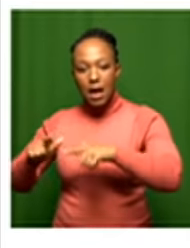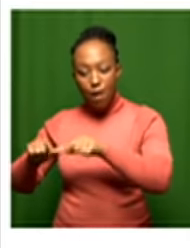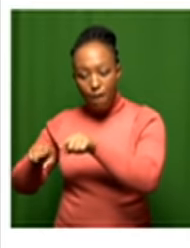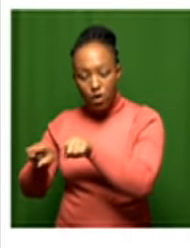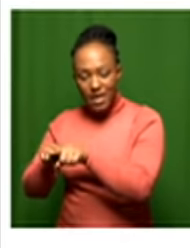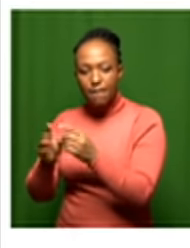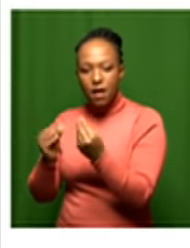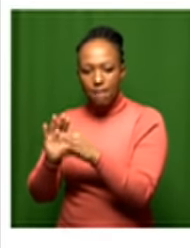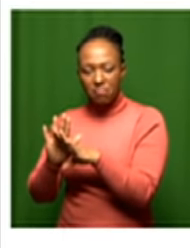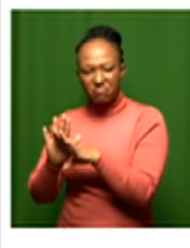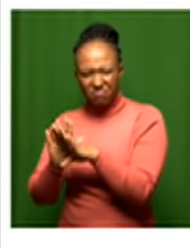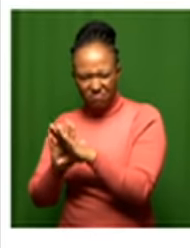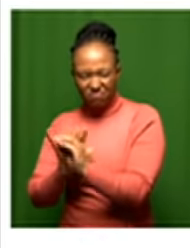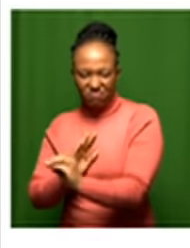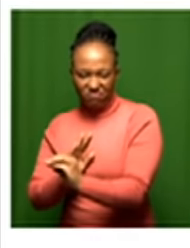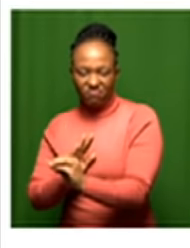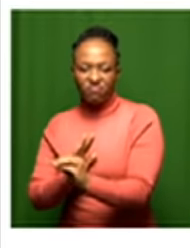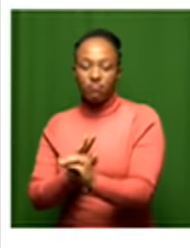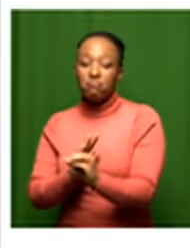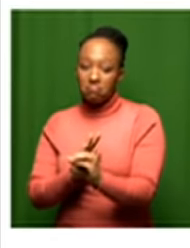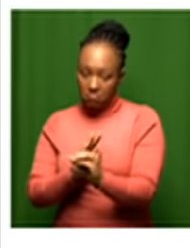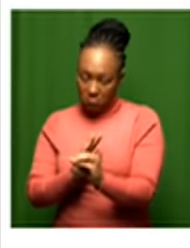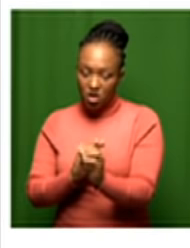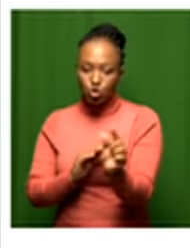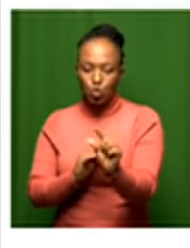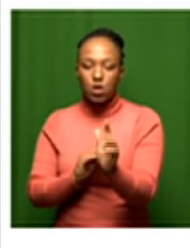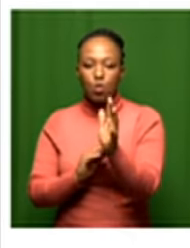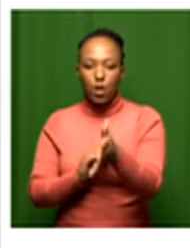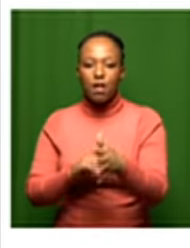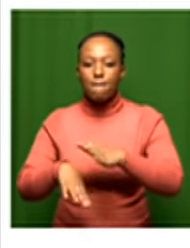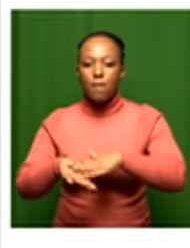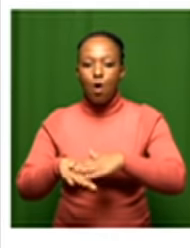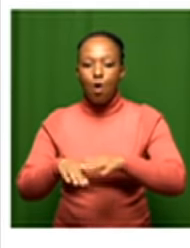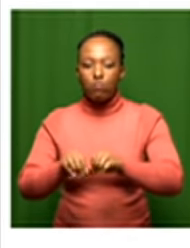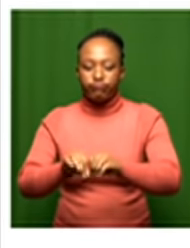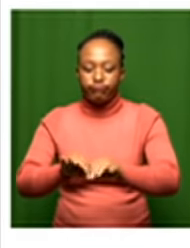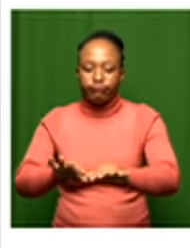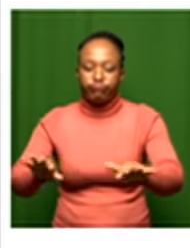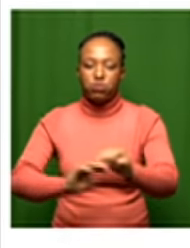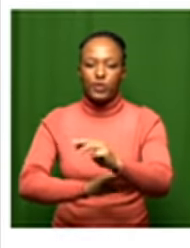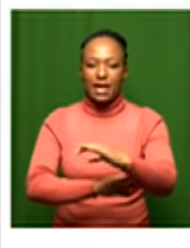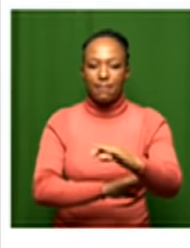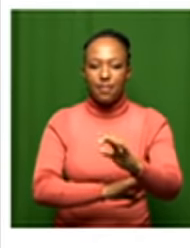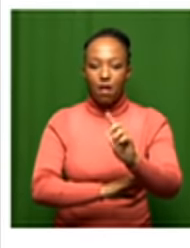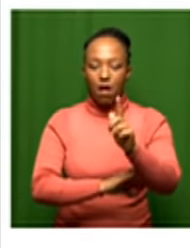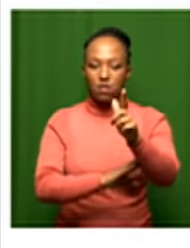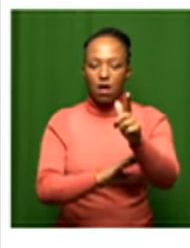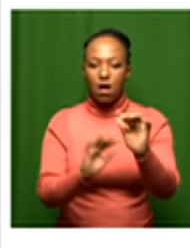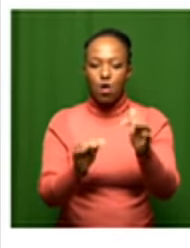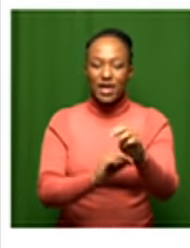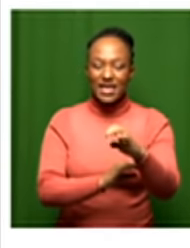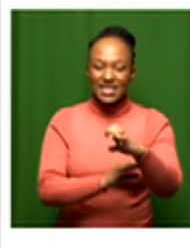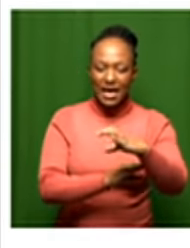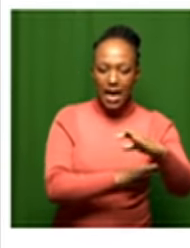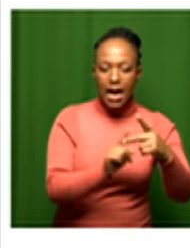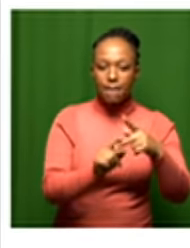also showing signs of increase. And no doubt this will soon follow into Western Cape, and then later into Eastern Cape